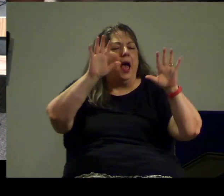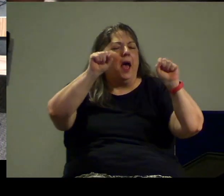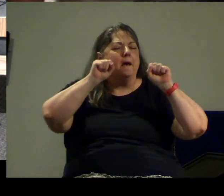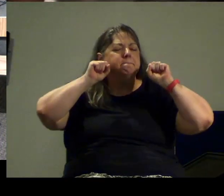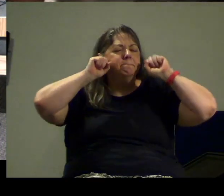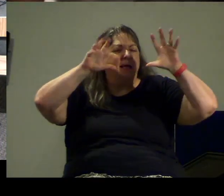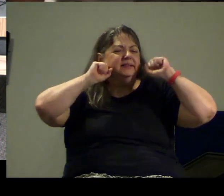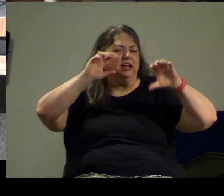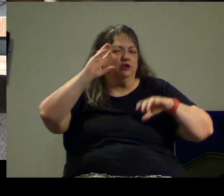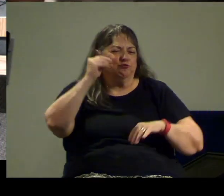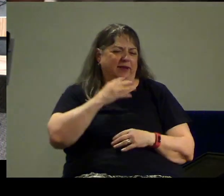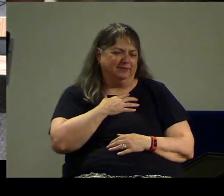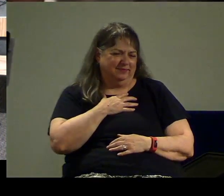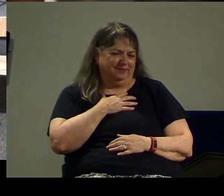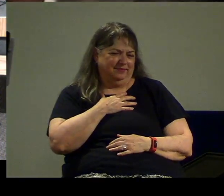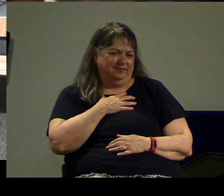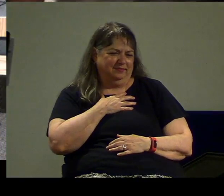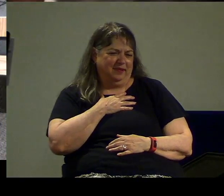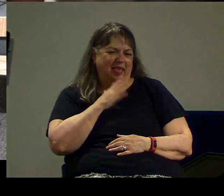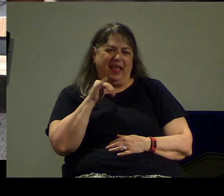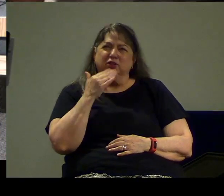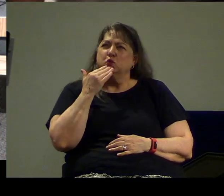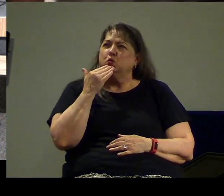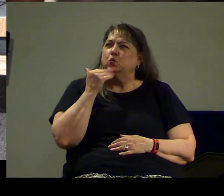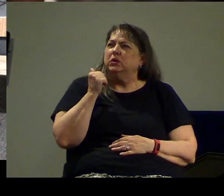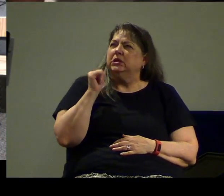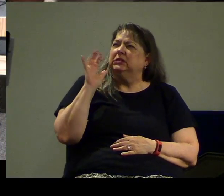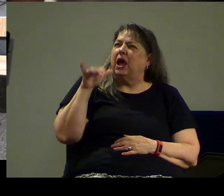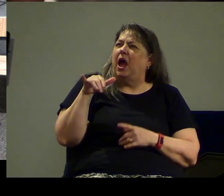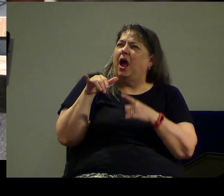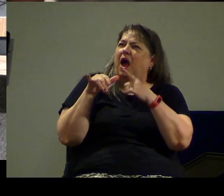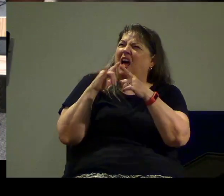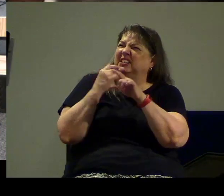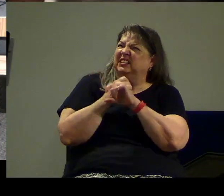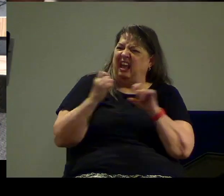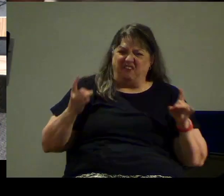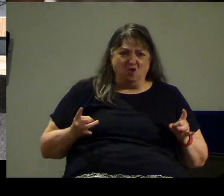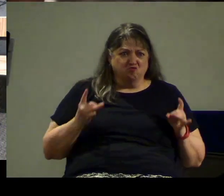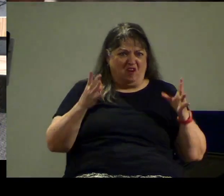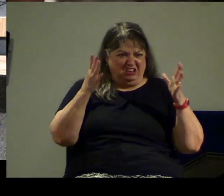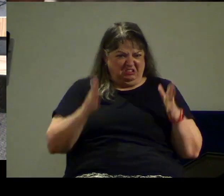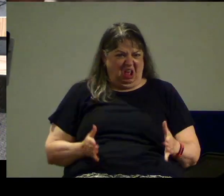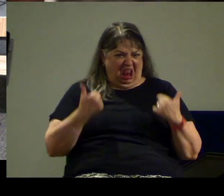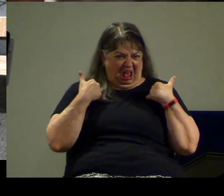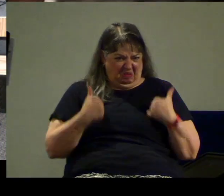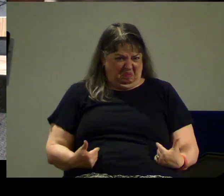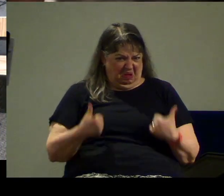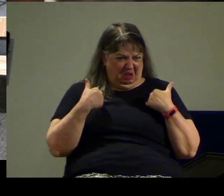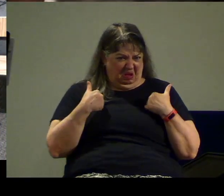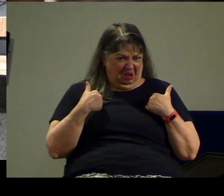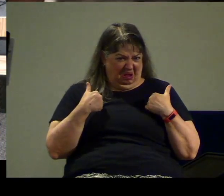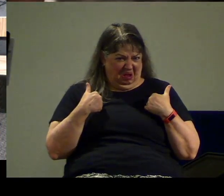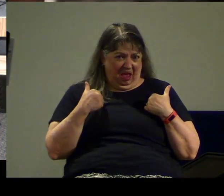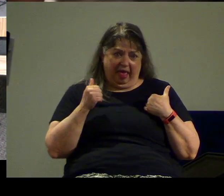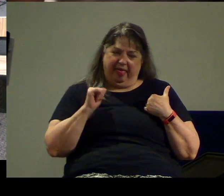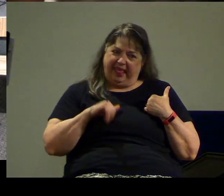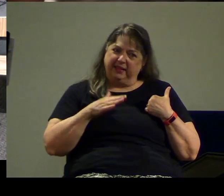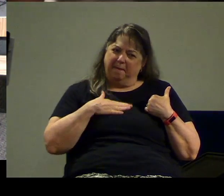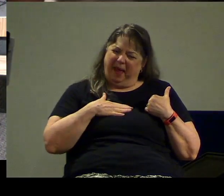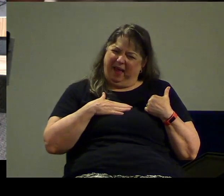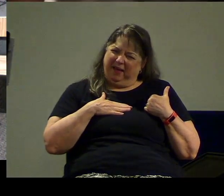How sweet the sound that saved a wretch like me. That's one of my favorite